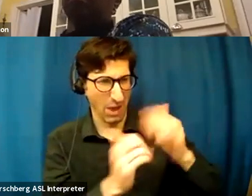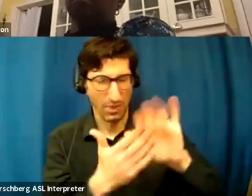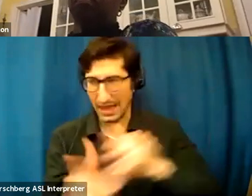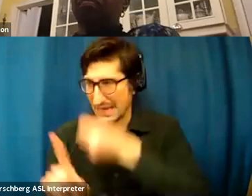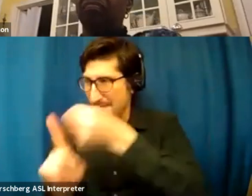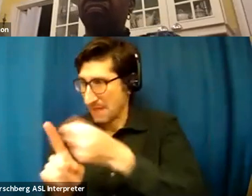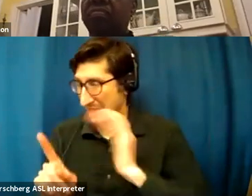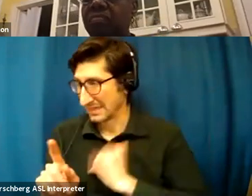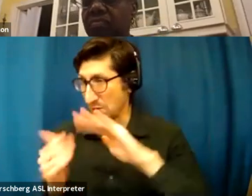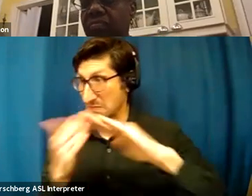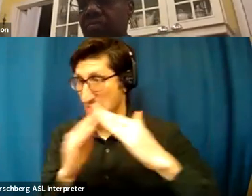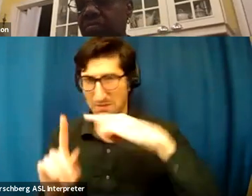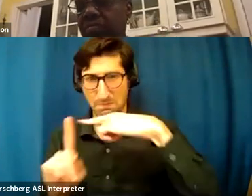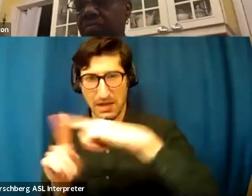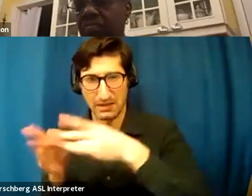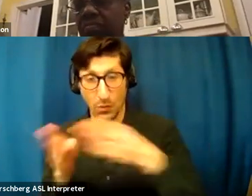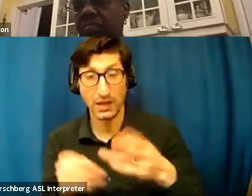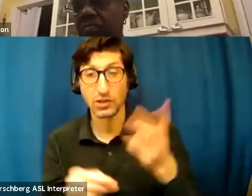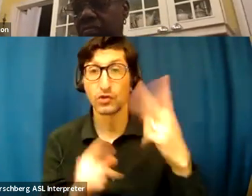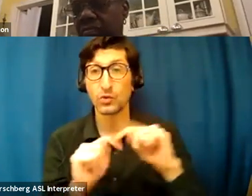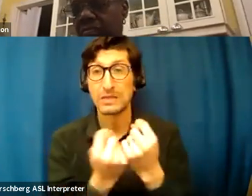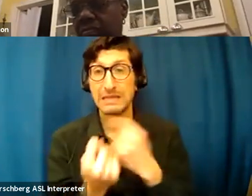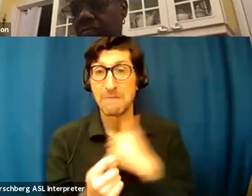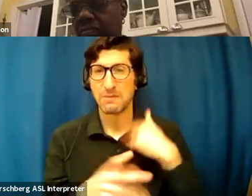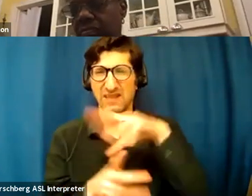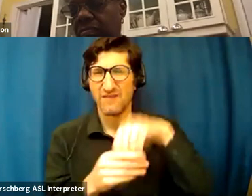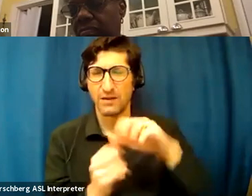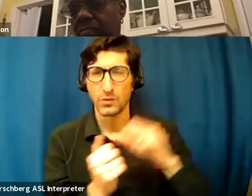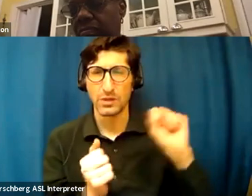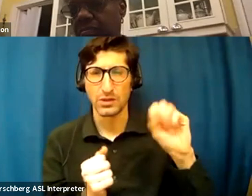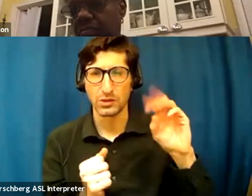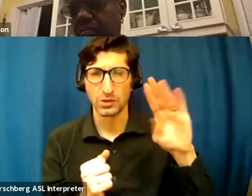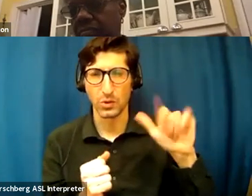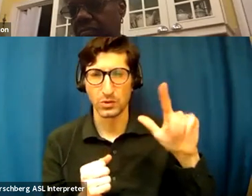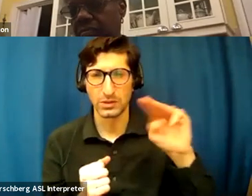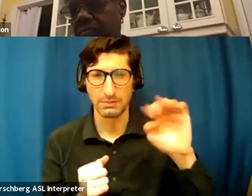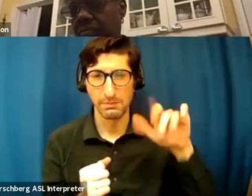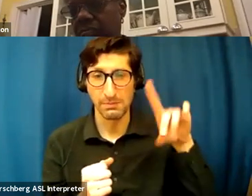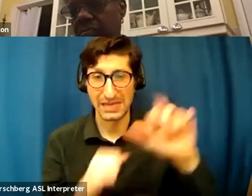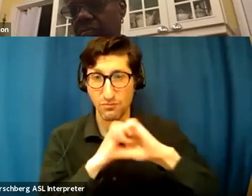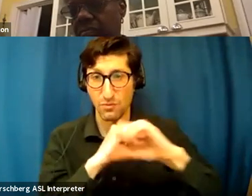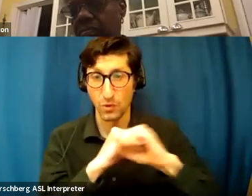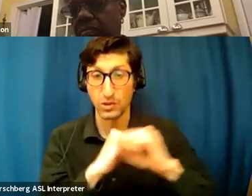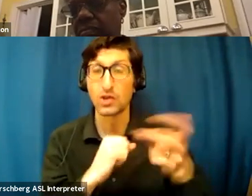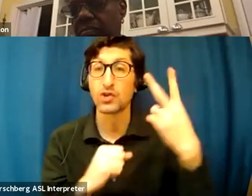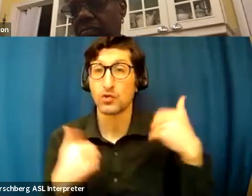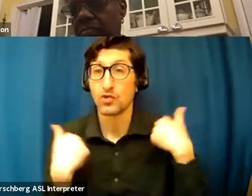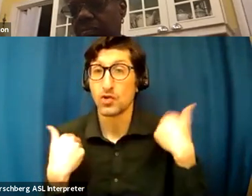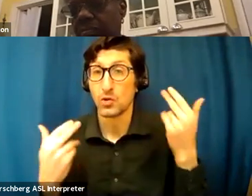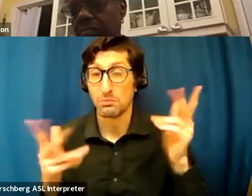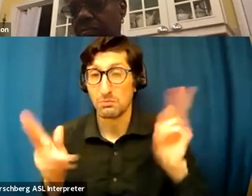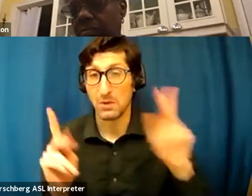communities. Two members of this team are involved in the social media promotion team. Two other youth will be speaking, and one member will